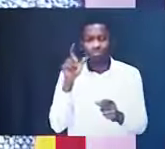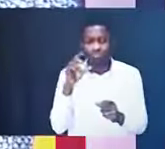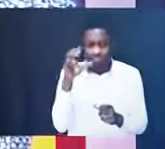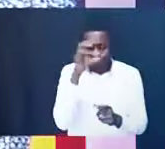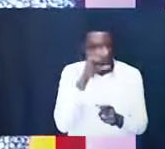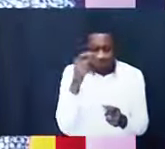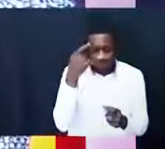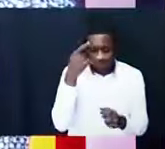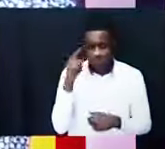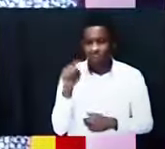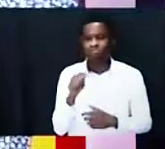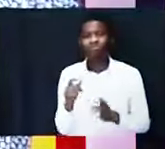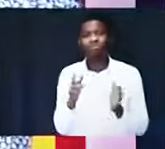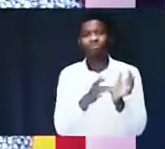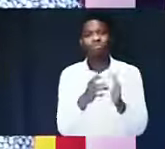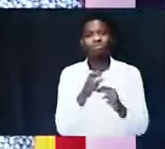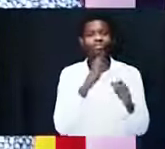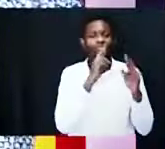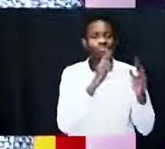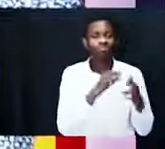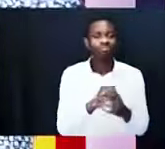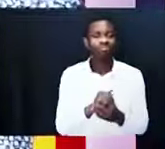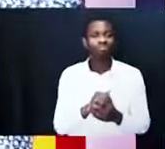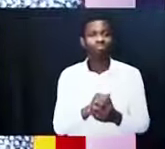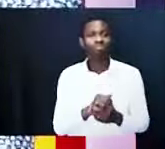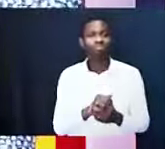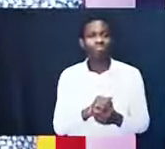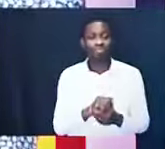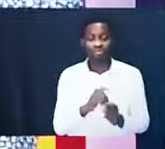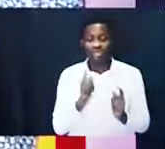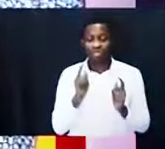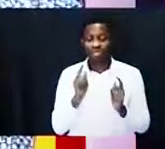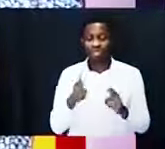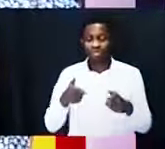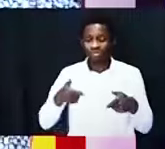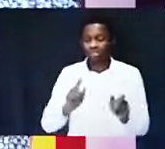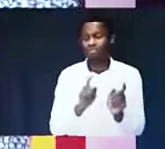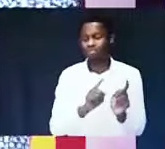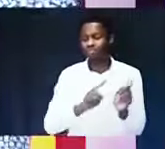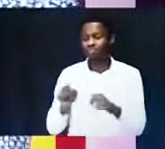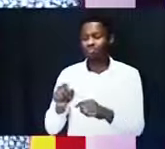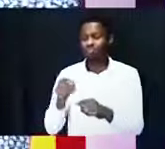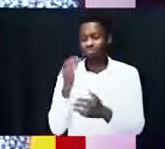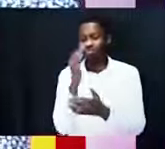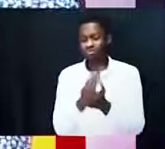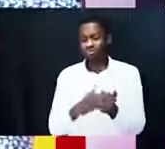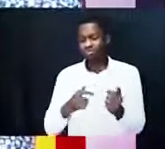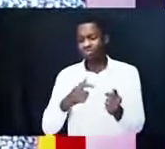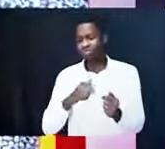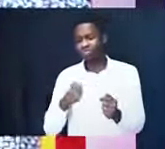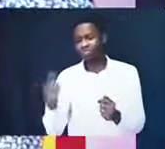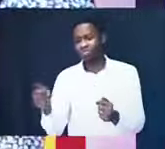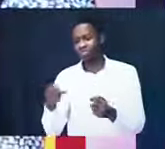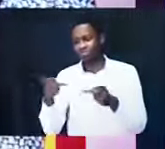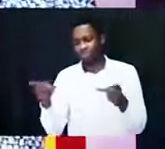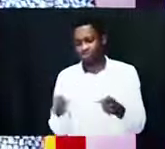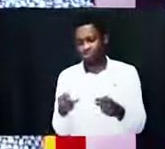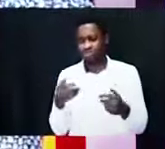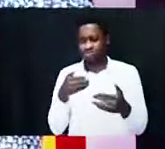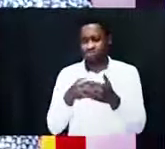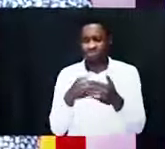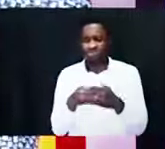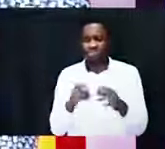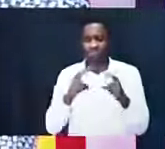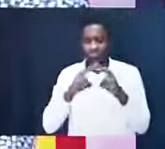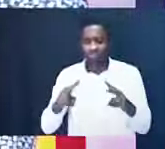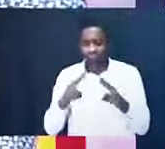him. Jesus replied, let us go somewhere else, to the nearby villages, so I